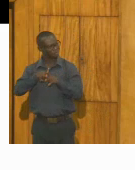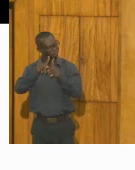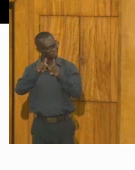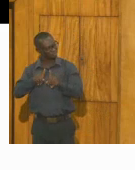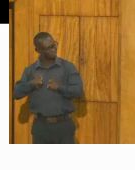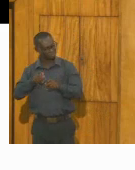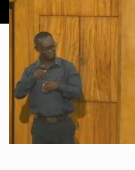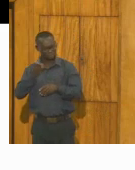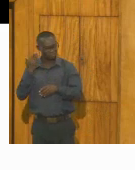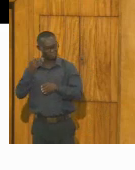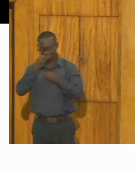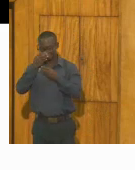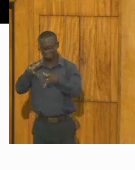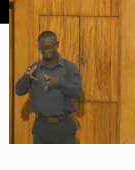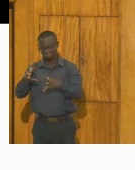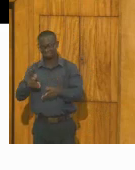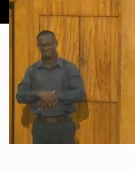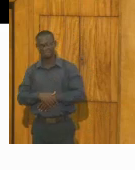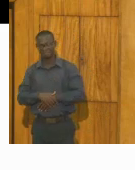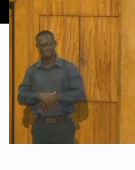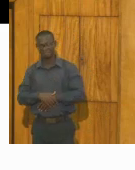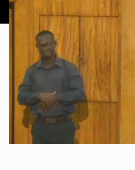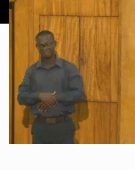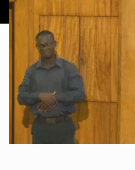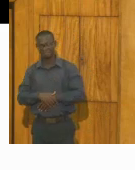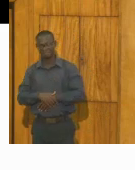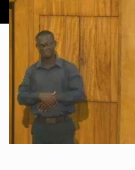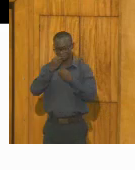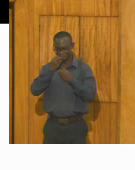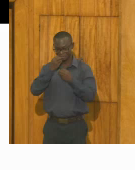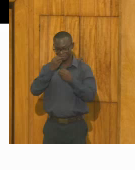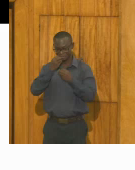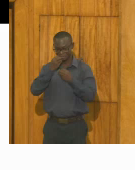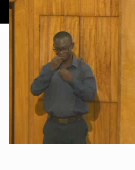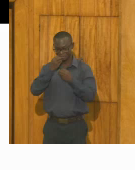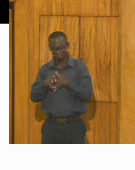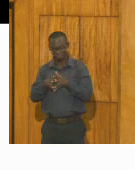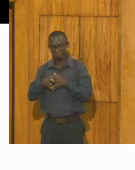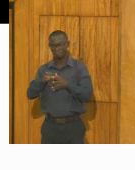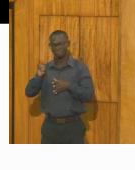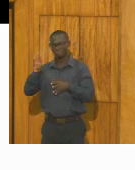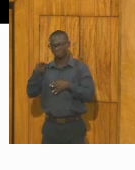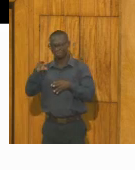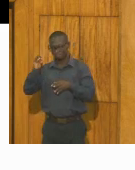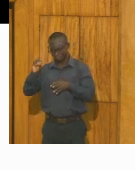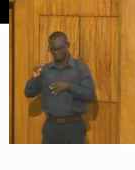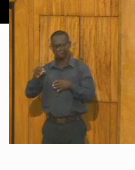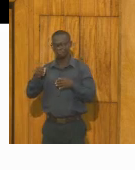already mentioned earlier. Then I also mentioned that we were guided by the WHO guideline that